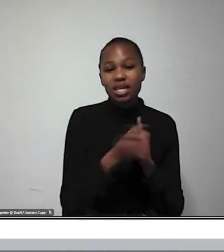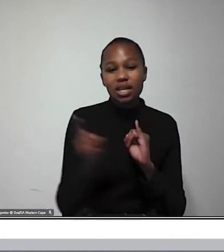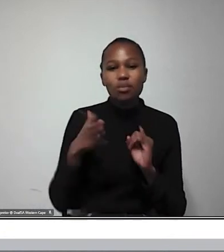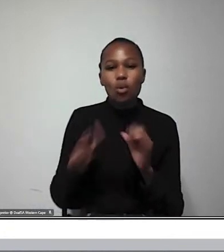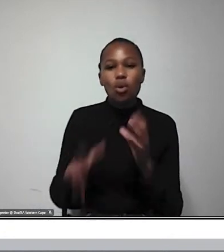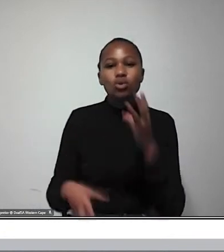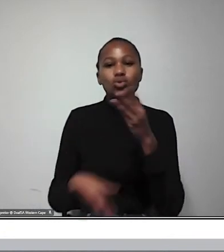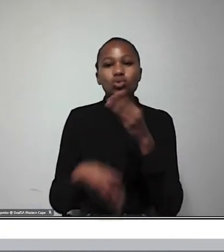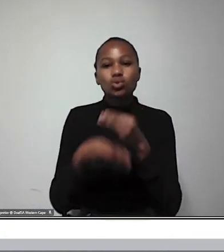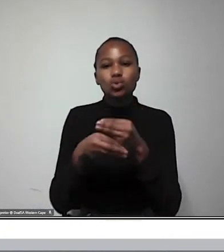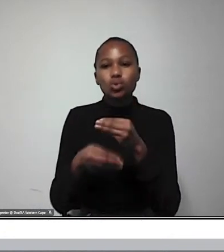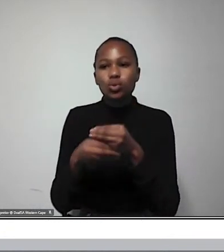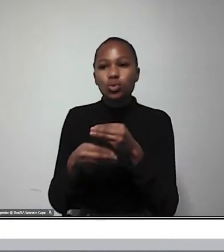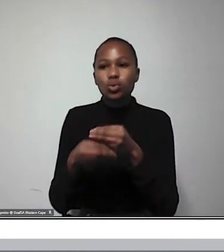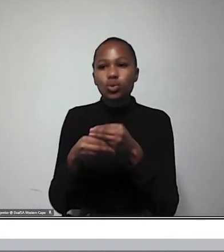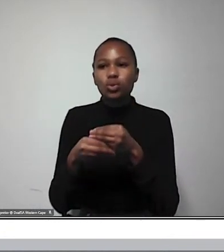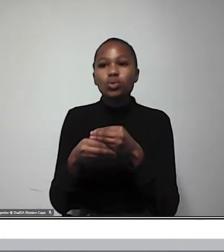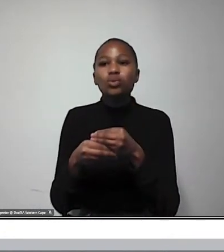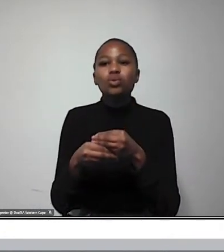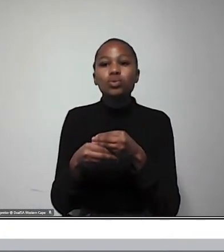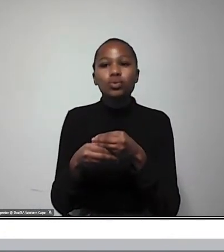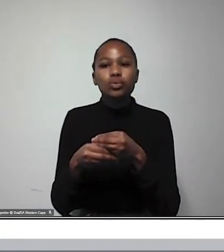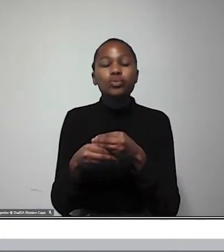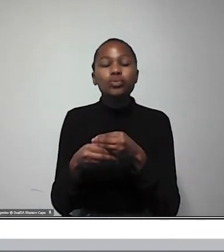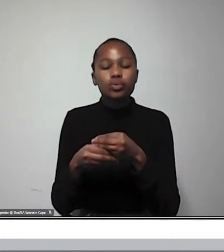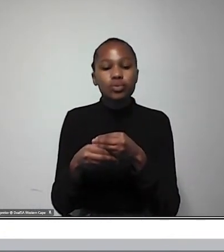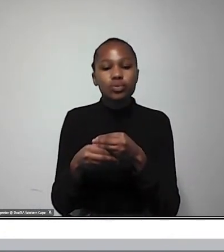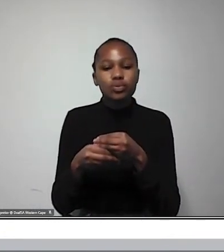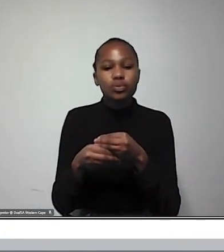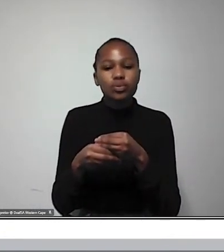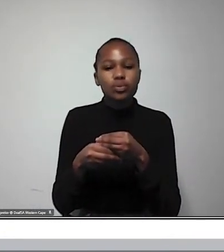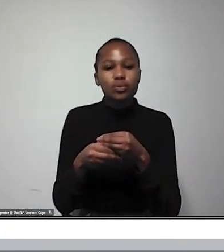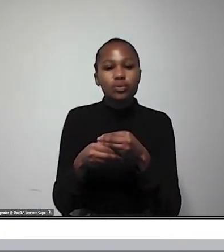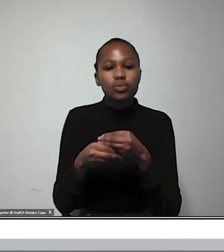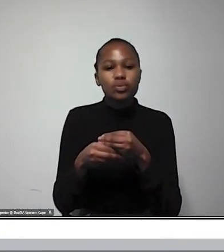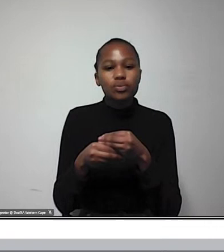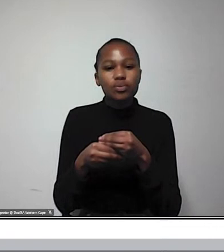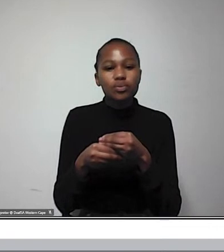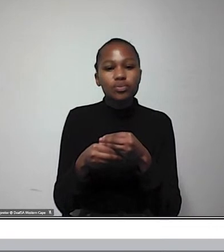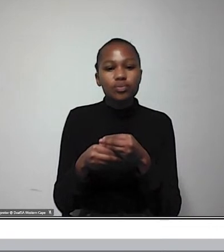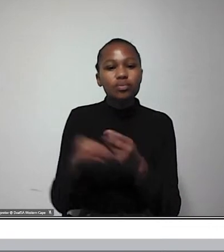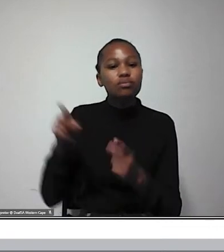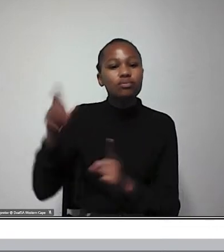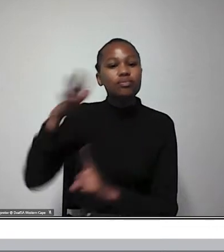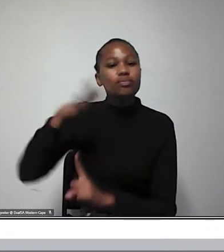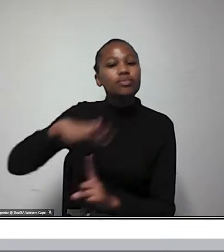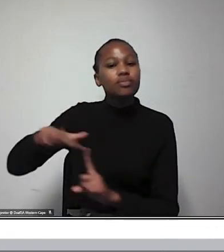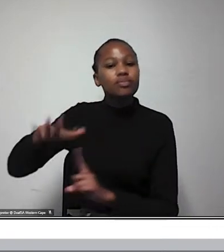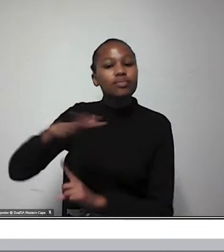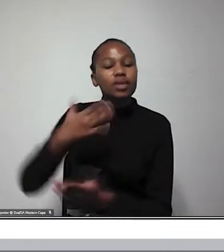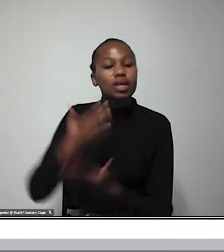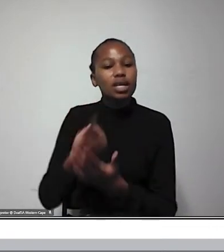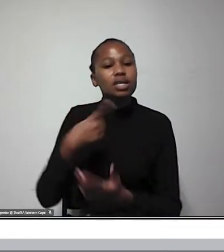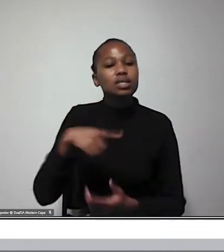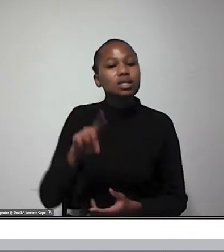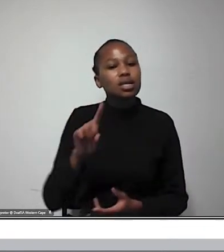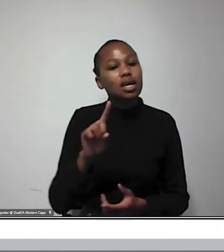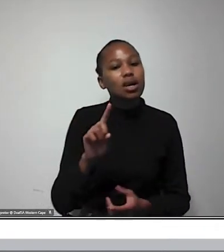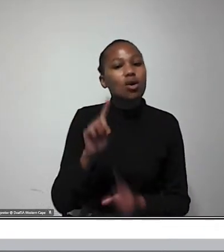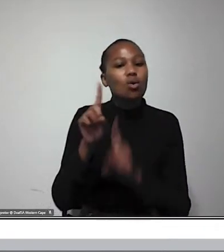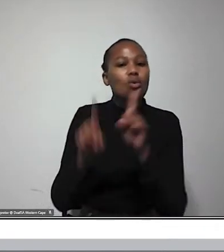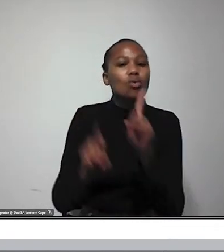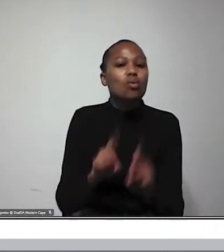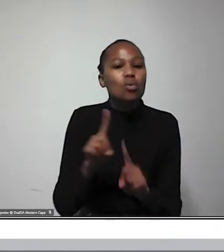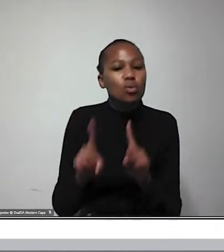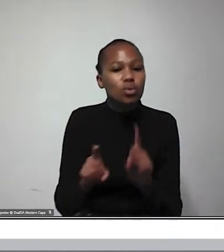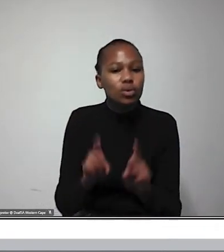that, I note that they have said that this area could go to the NCOP, or this question and briefing